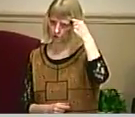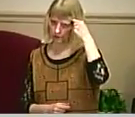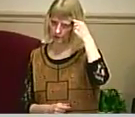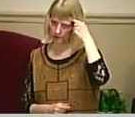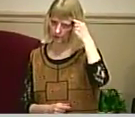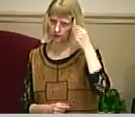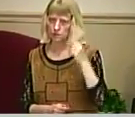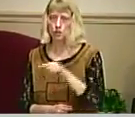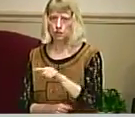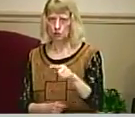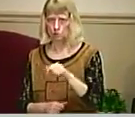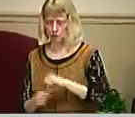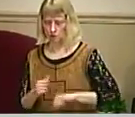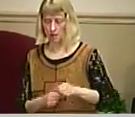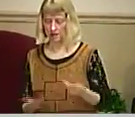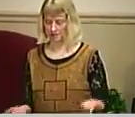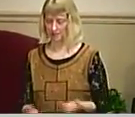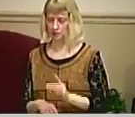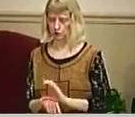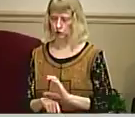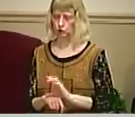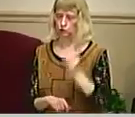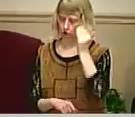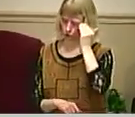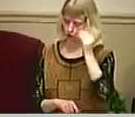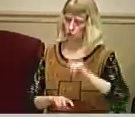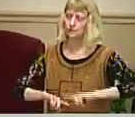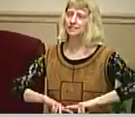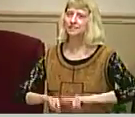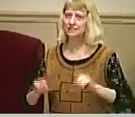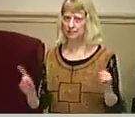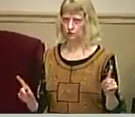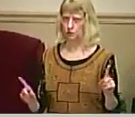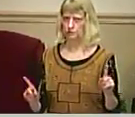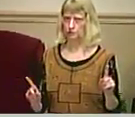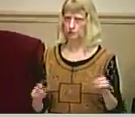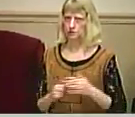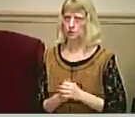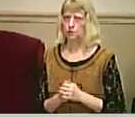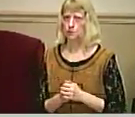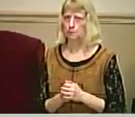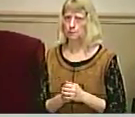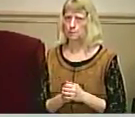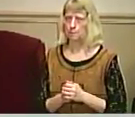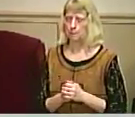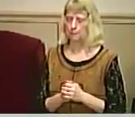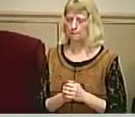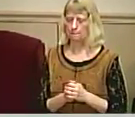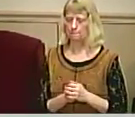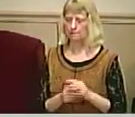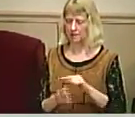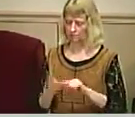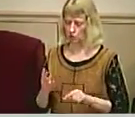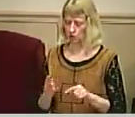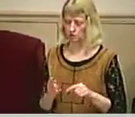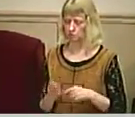And you've been around this church long enough to know there's a big difference between the two. Those are four choices. There's a fifth choice